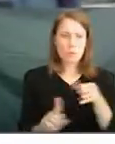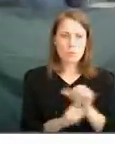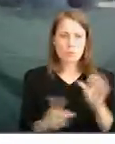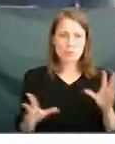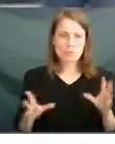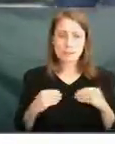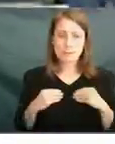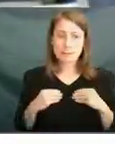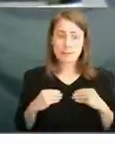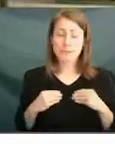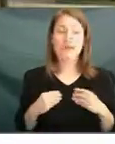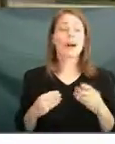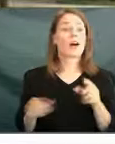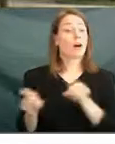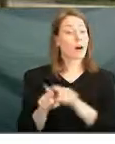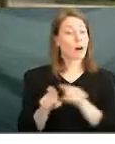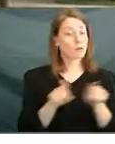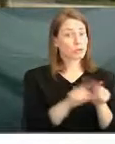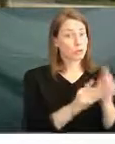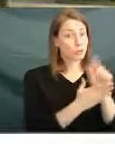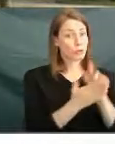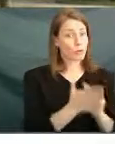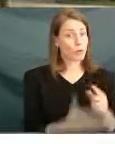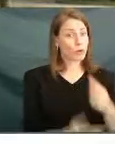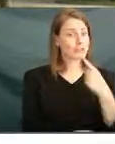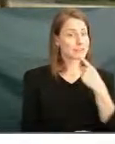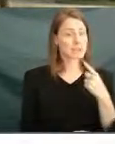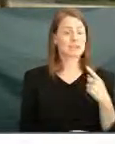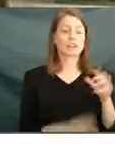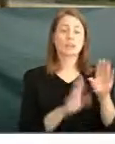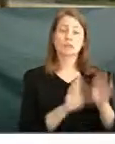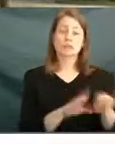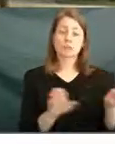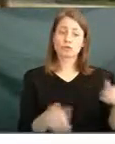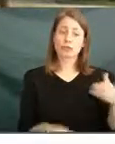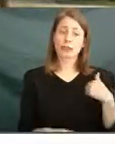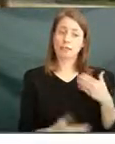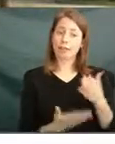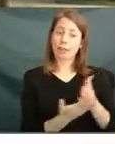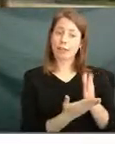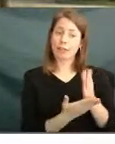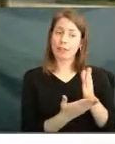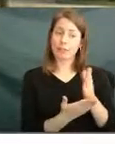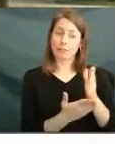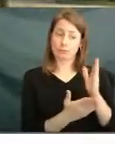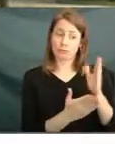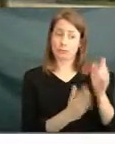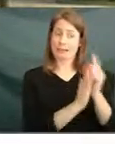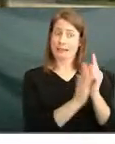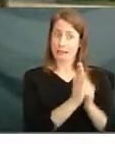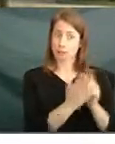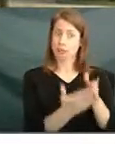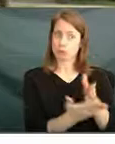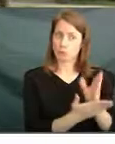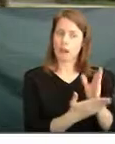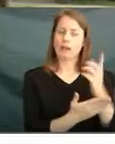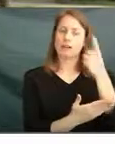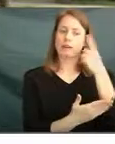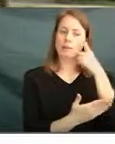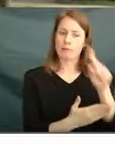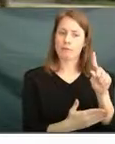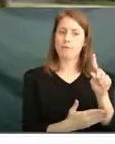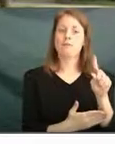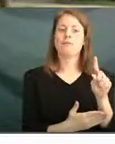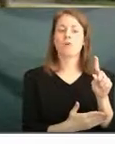to a good and bully-free working environment. And that is, of course, is a main step forward for pupils and